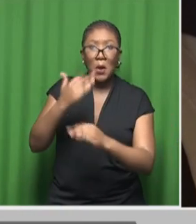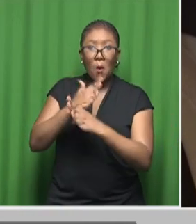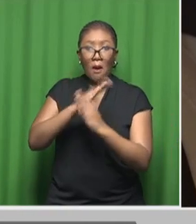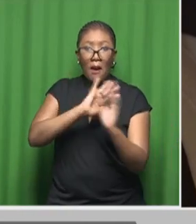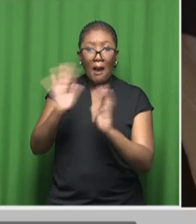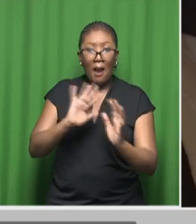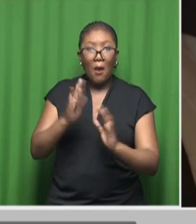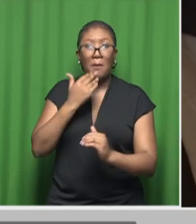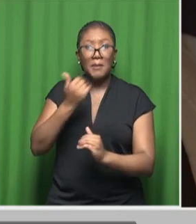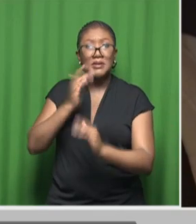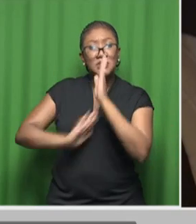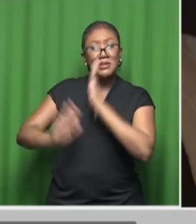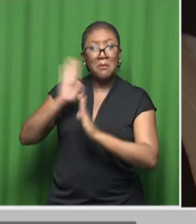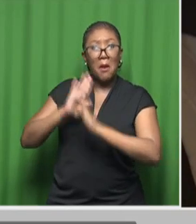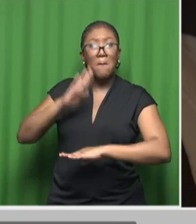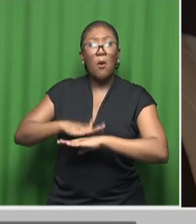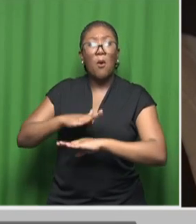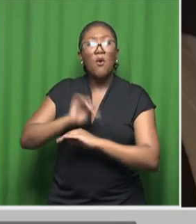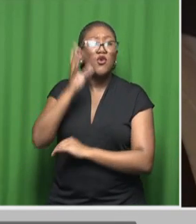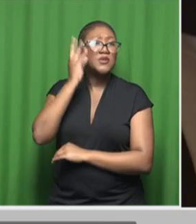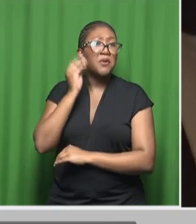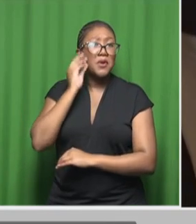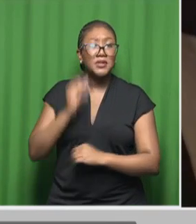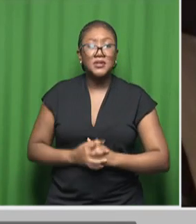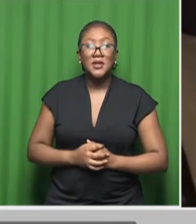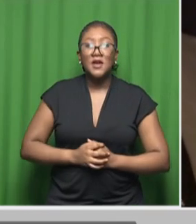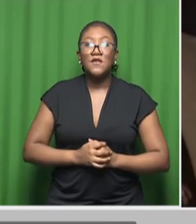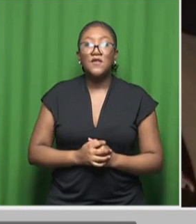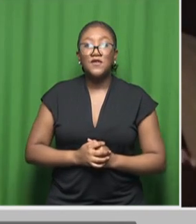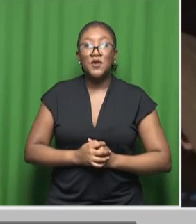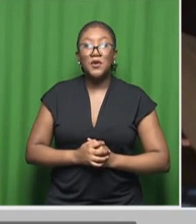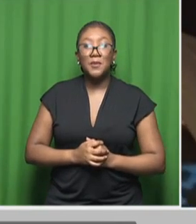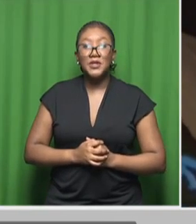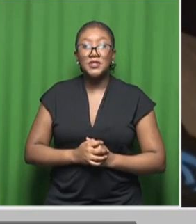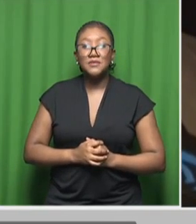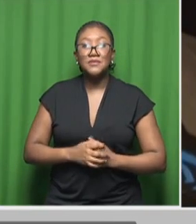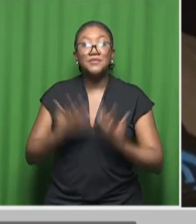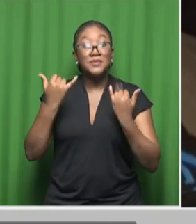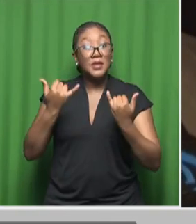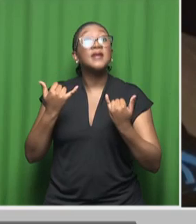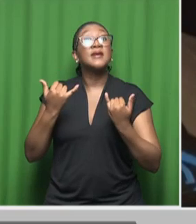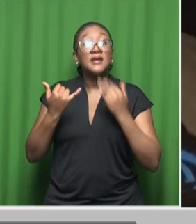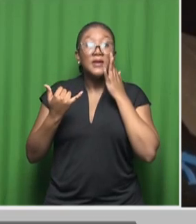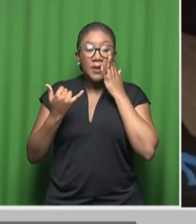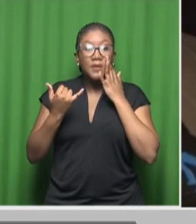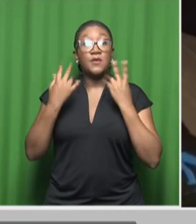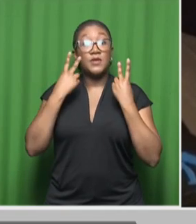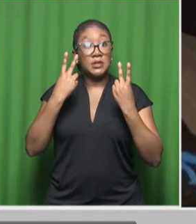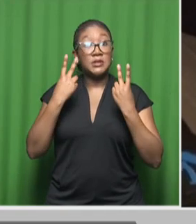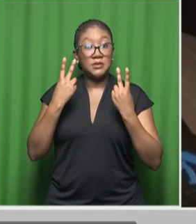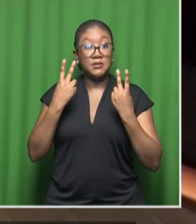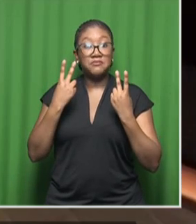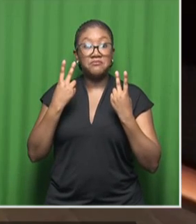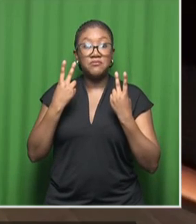about the purpose of this walkabout experience. I think, first of all, I have to mention the fact